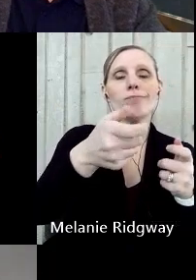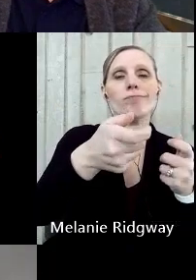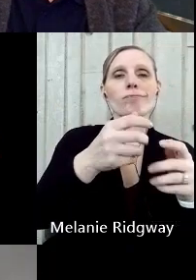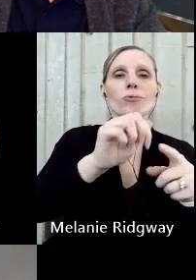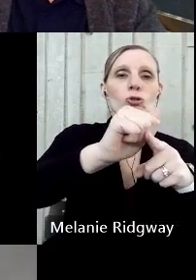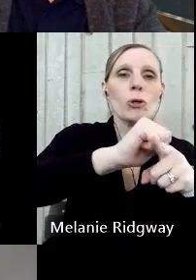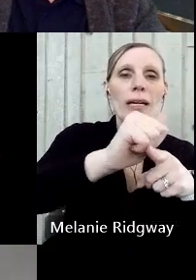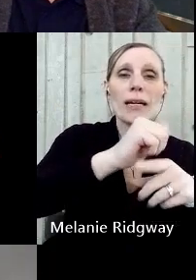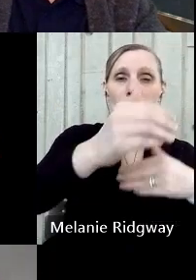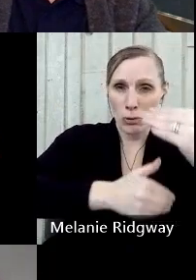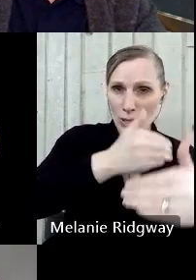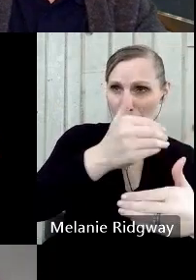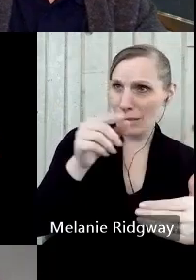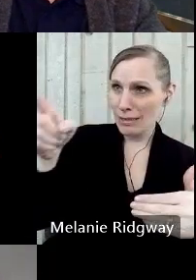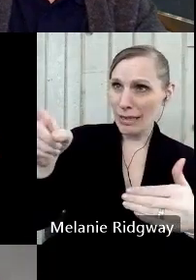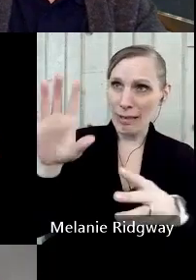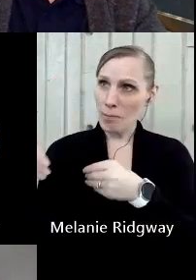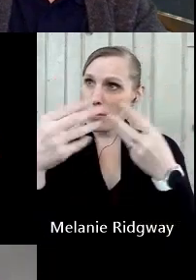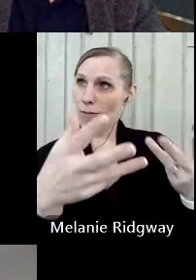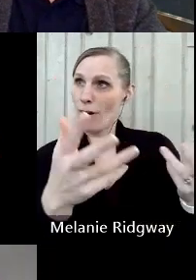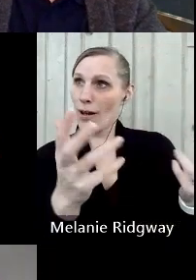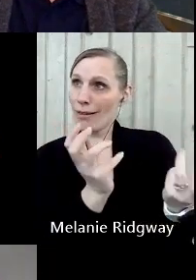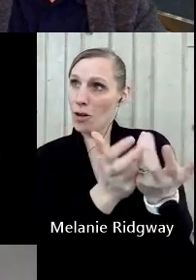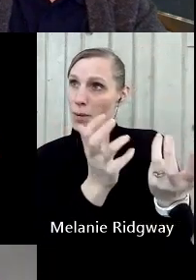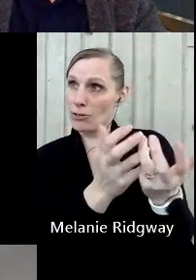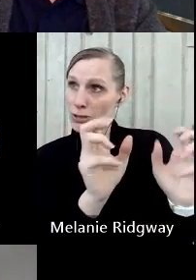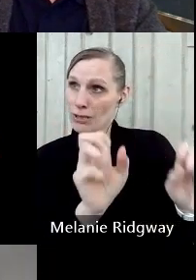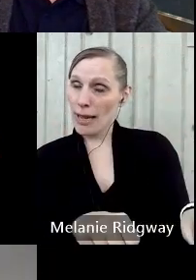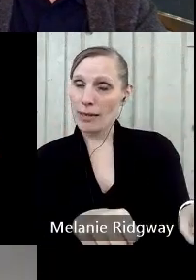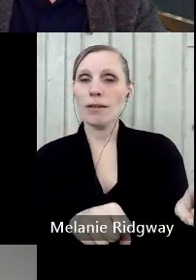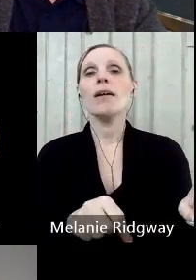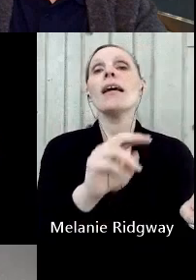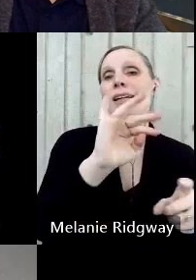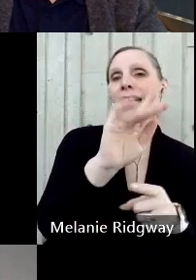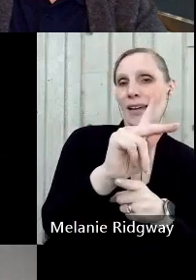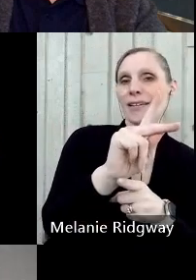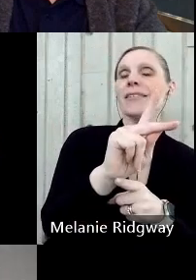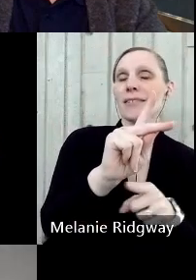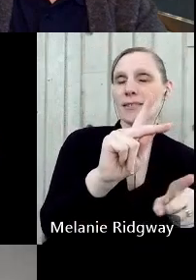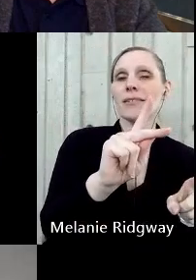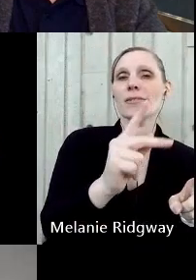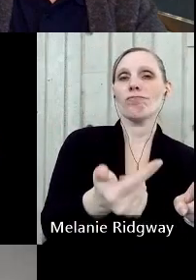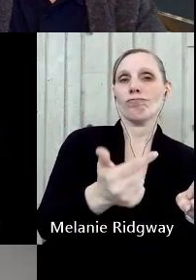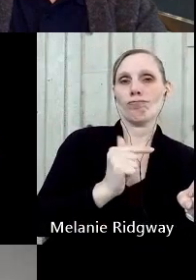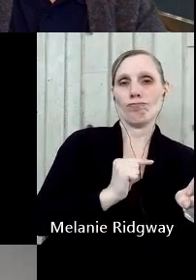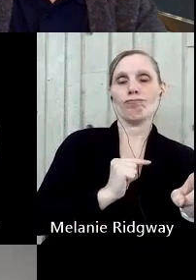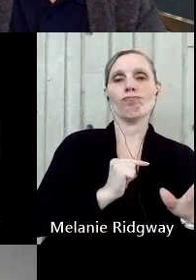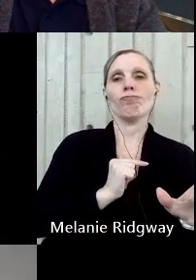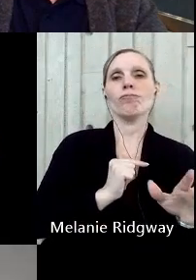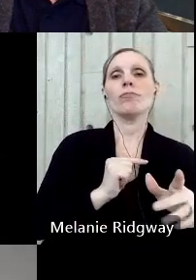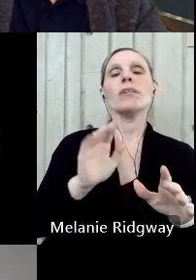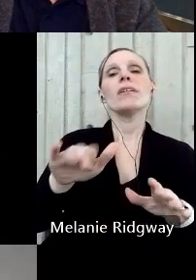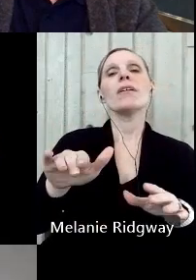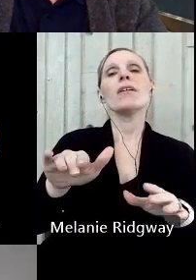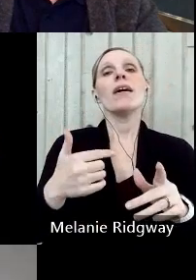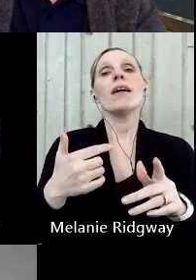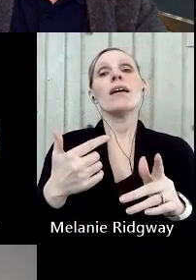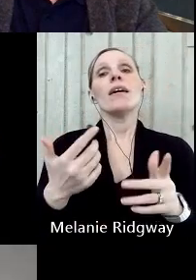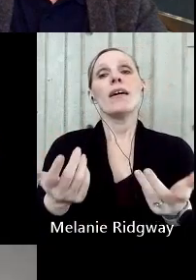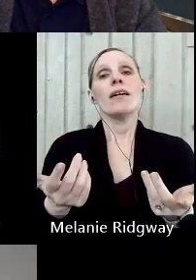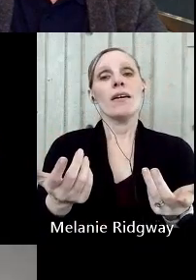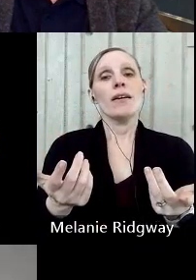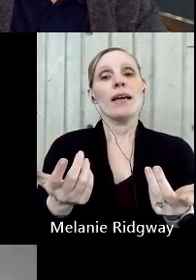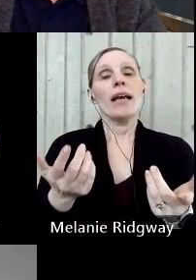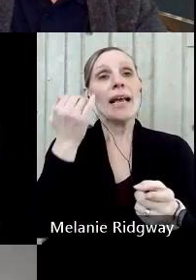course. Yeah, when an employer is looking to hire somebody, the conversation has already begun